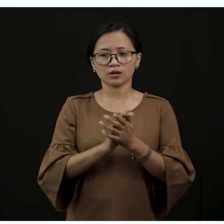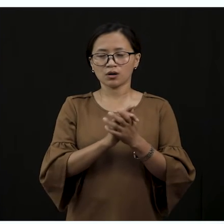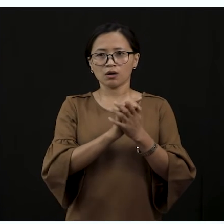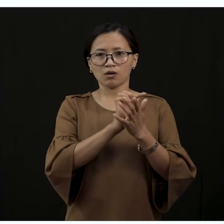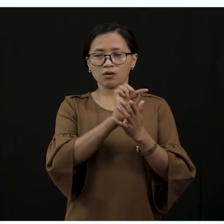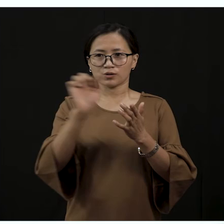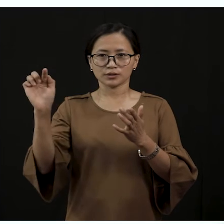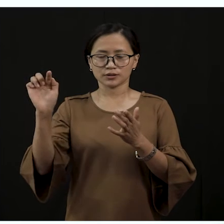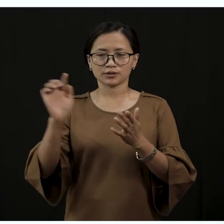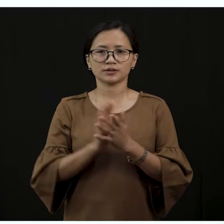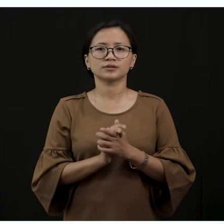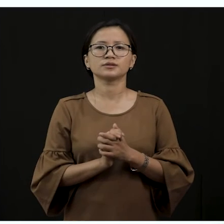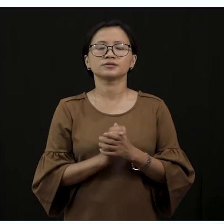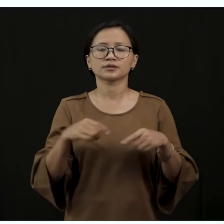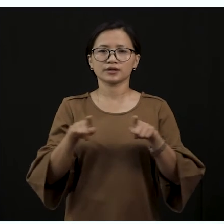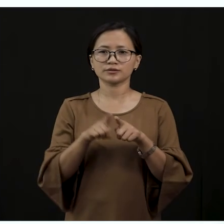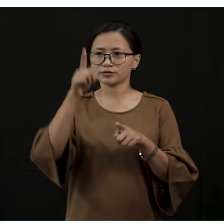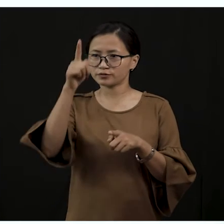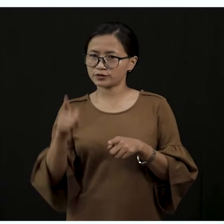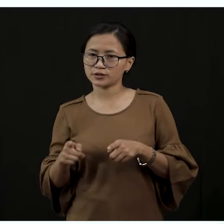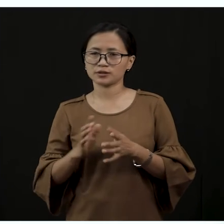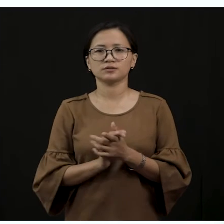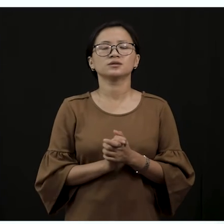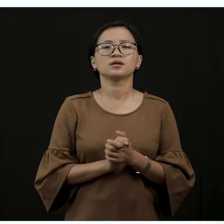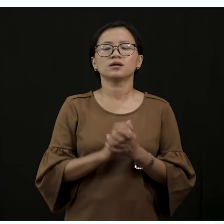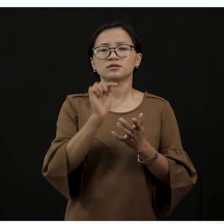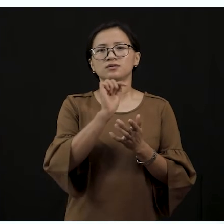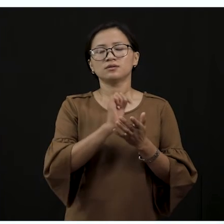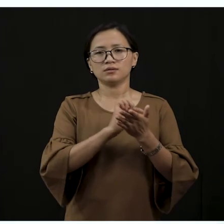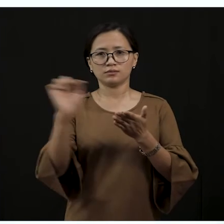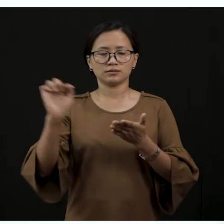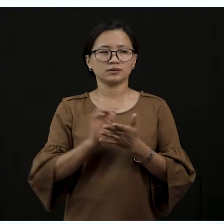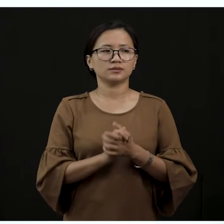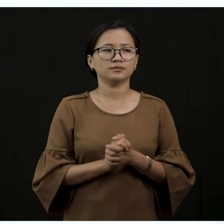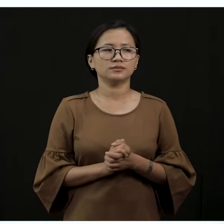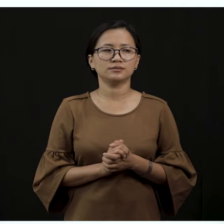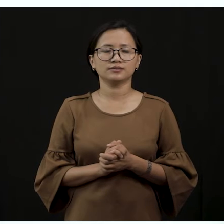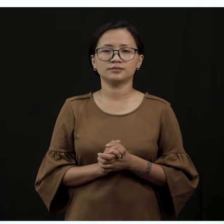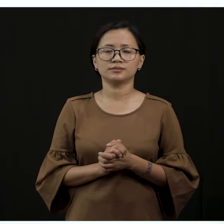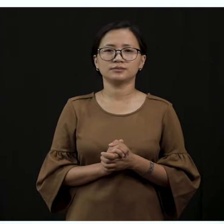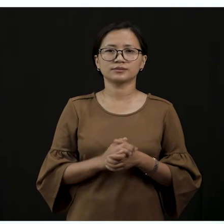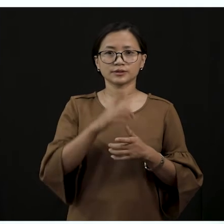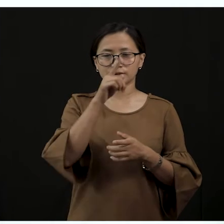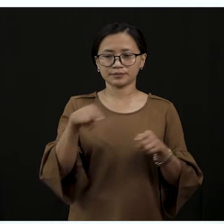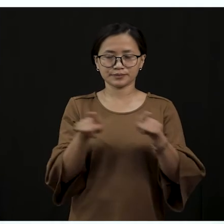horizontal lines and two vertical lines. These two are